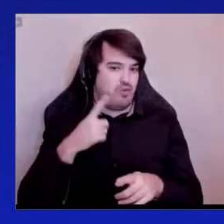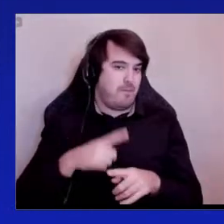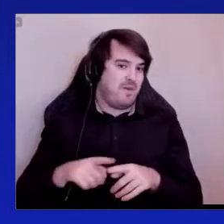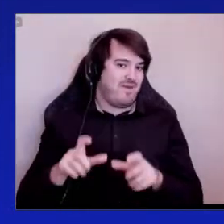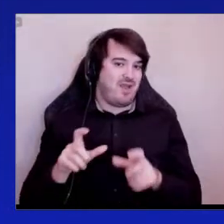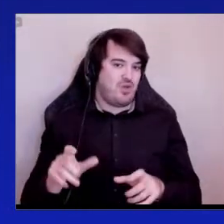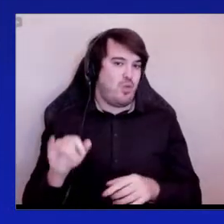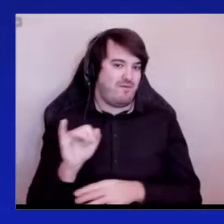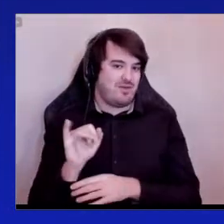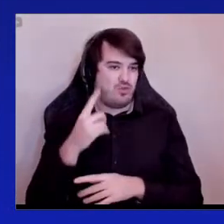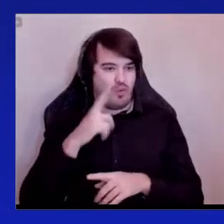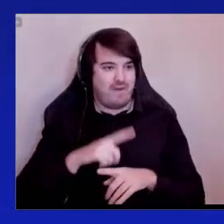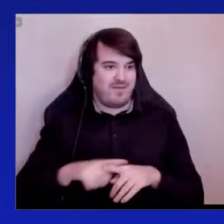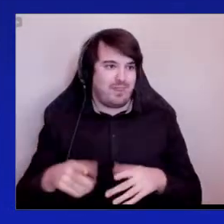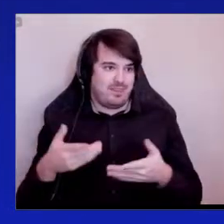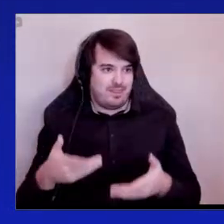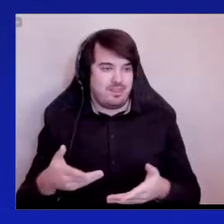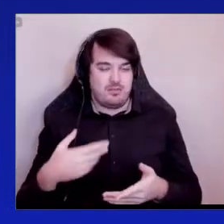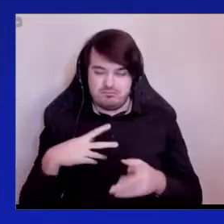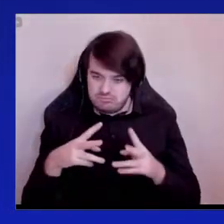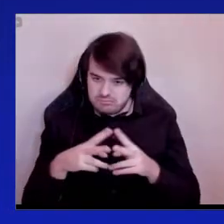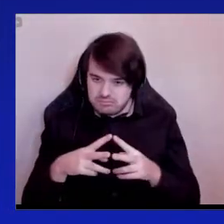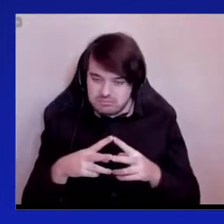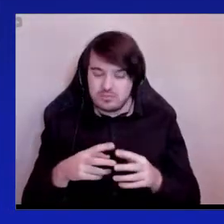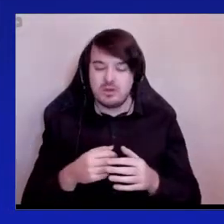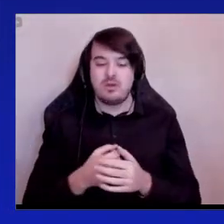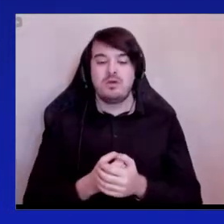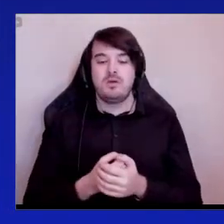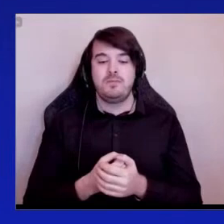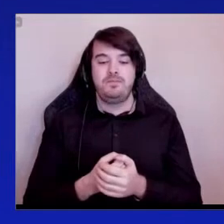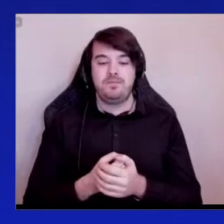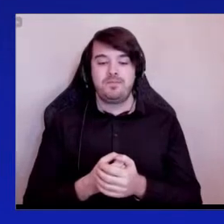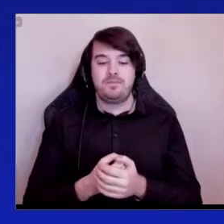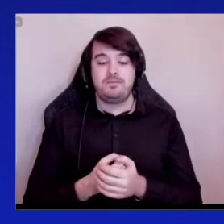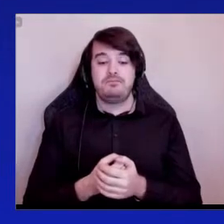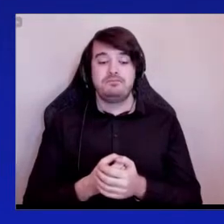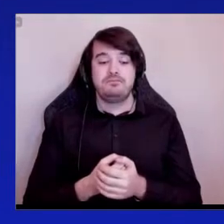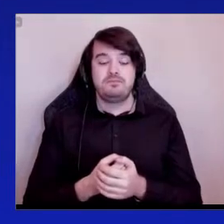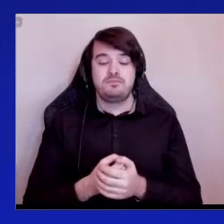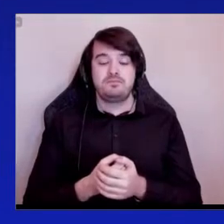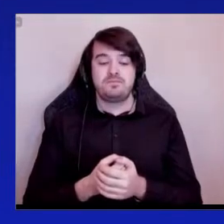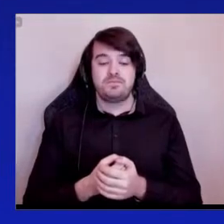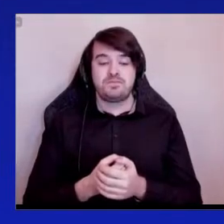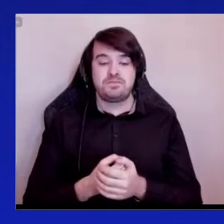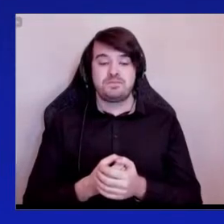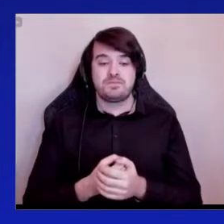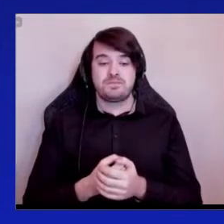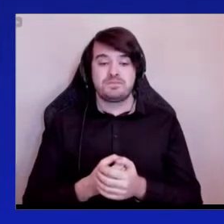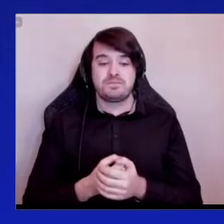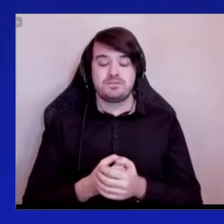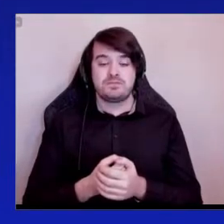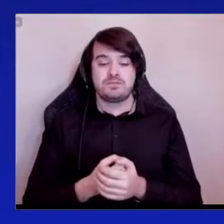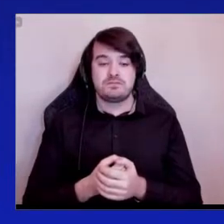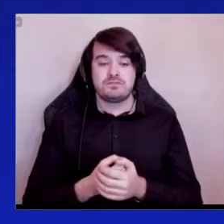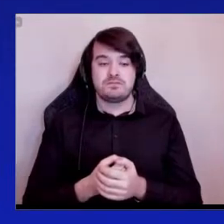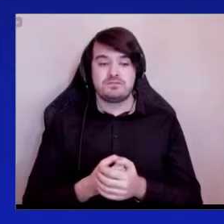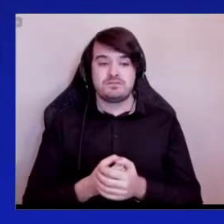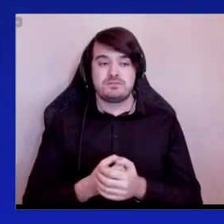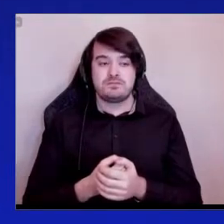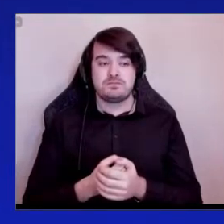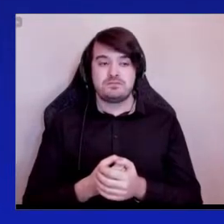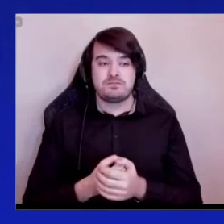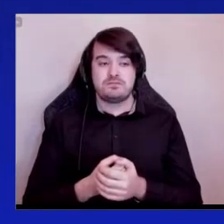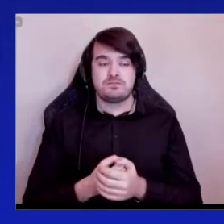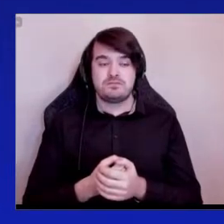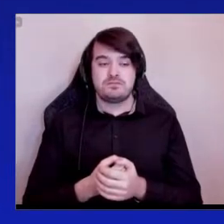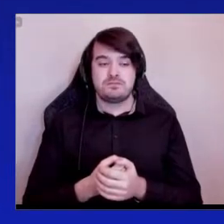working with public health, with the hospitals, with Ministry of Long-Term Care and Ontario Health Supports, everyone reviewing those